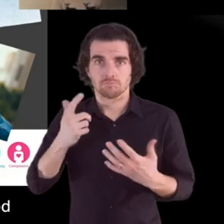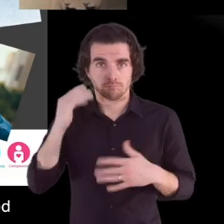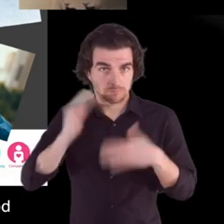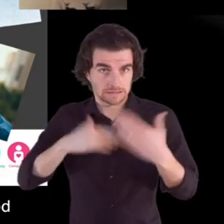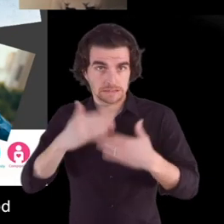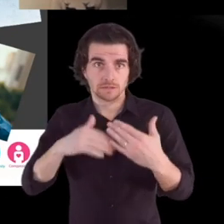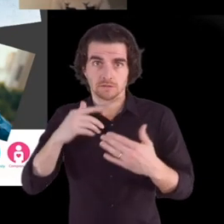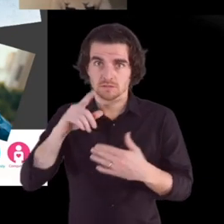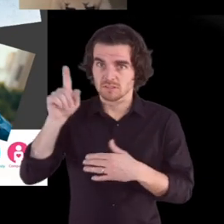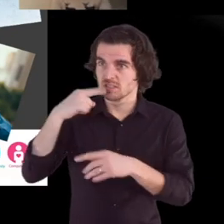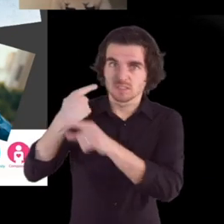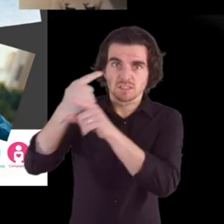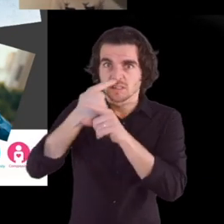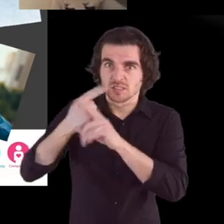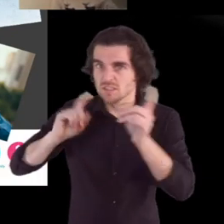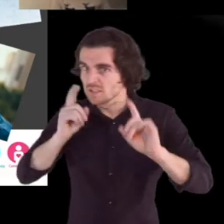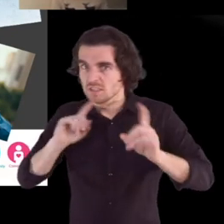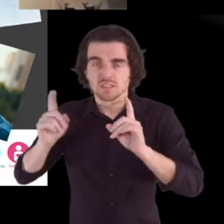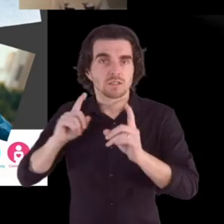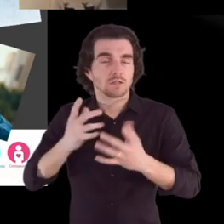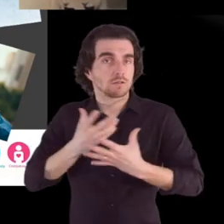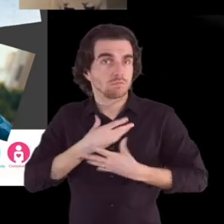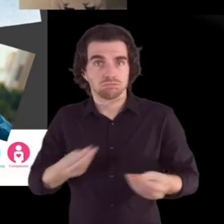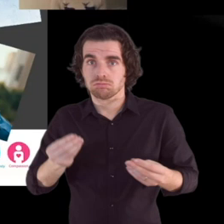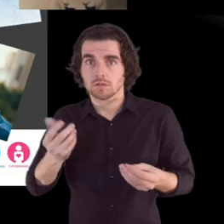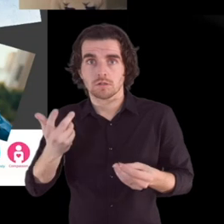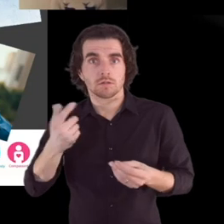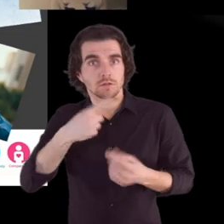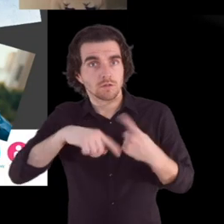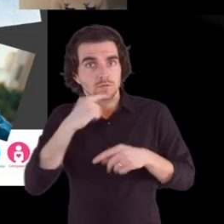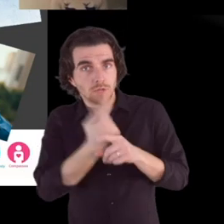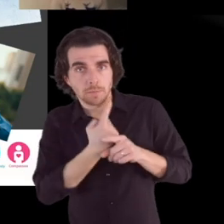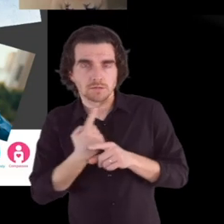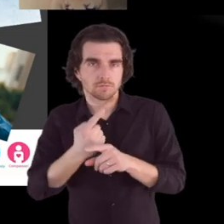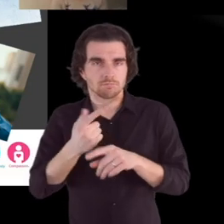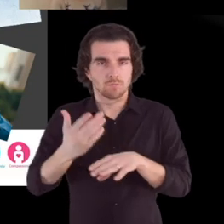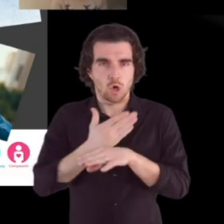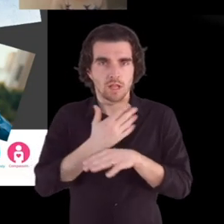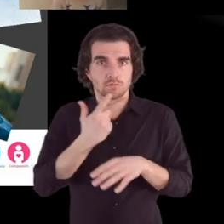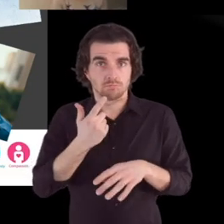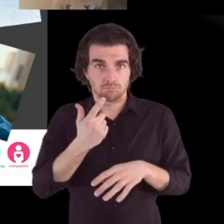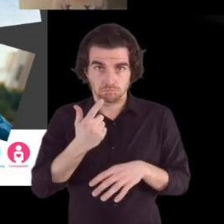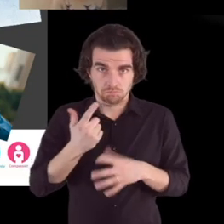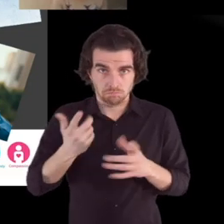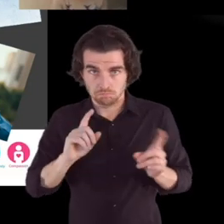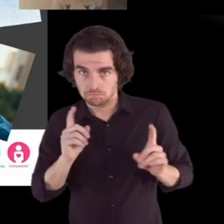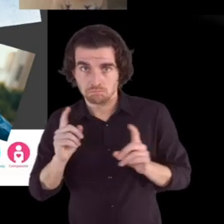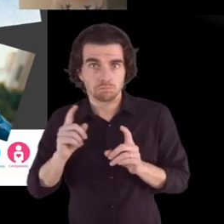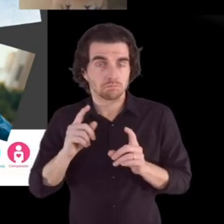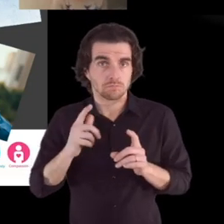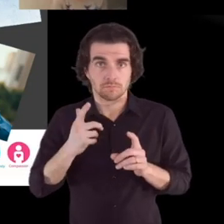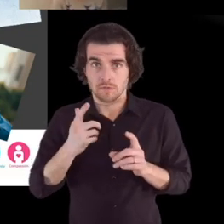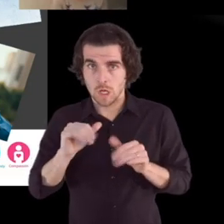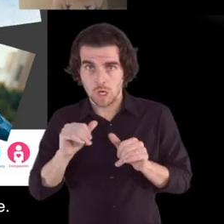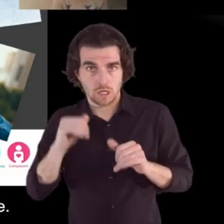into the period of disillusionment and exhaustion. And again, staff have talked about in that early stage where they're in the full go mode, there's like